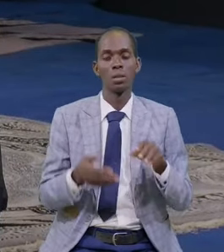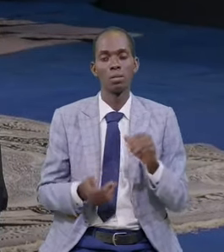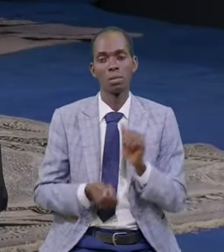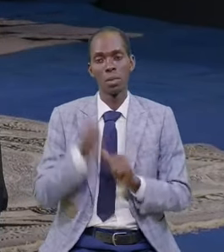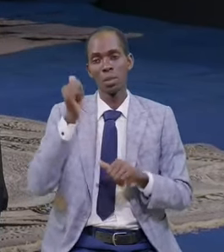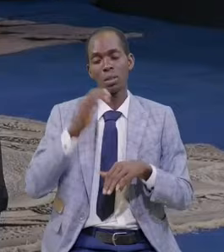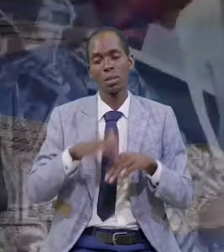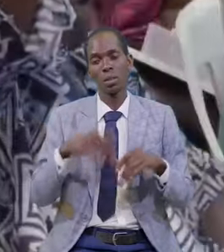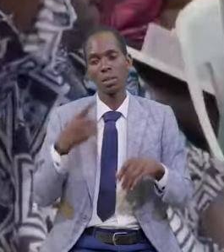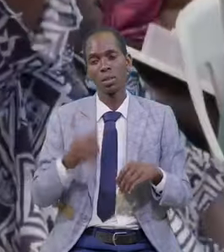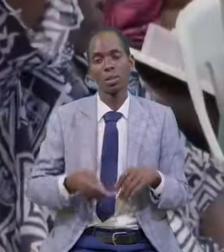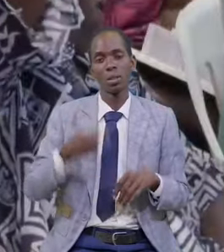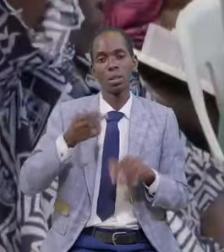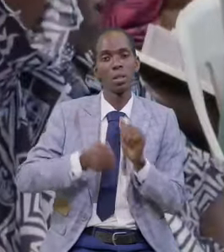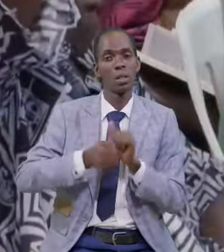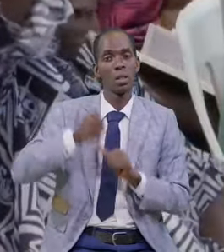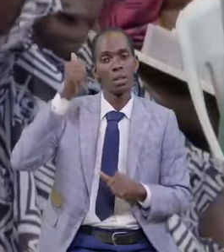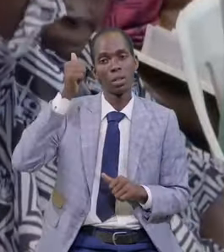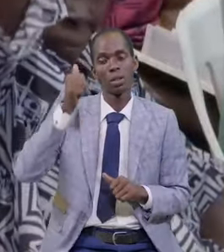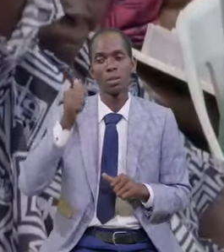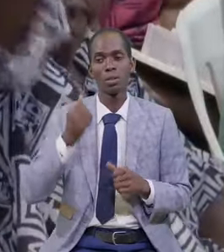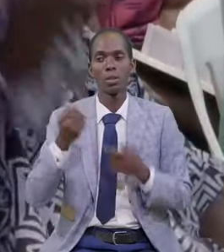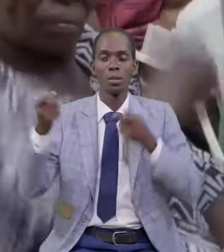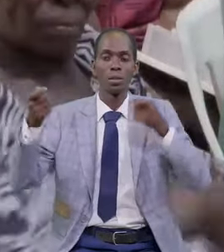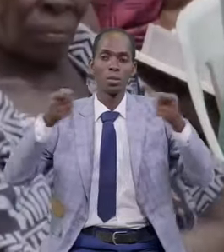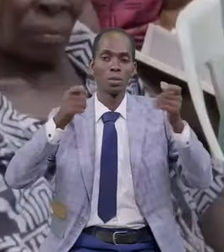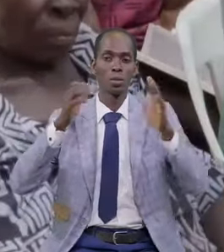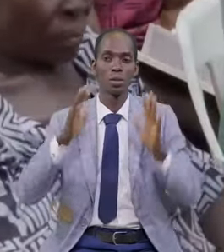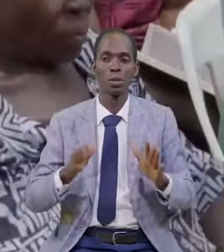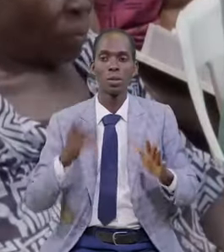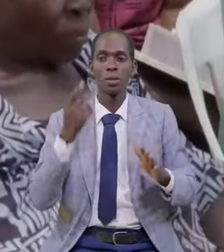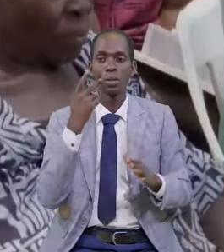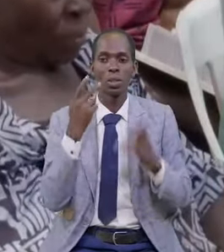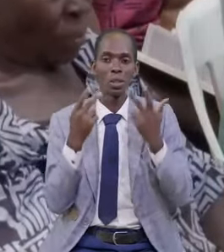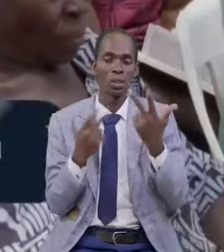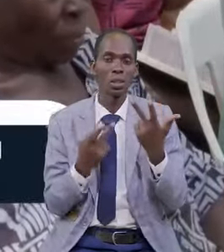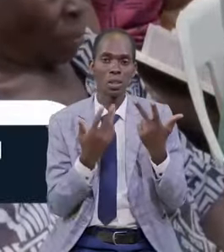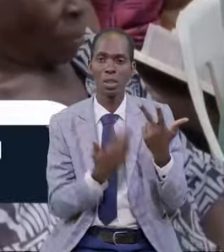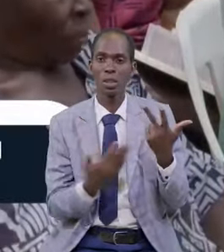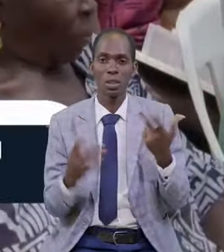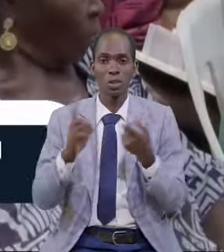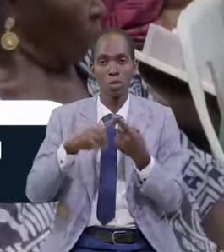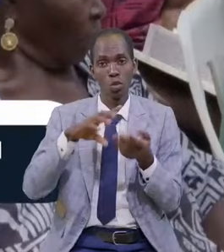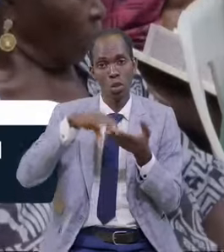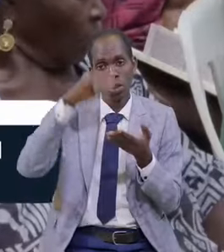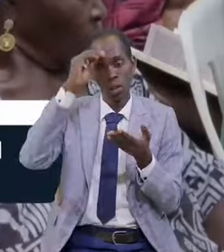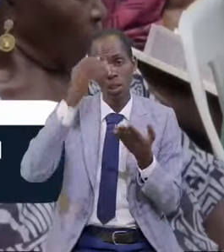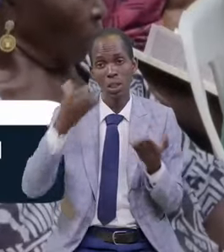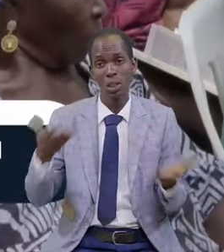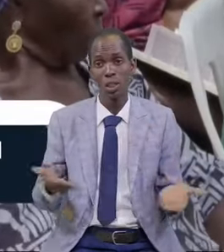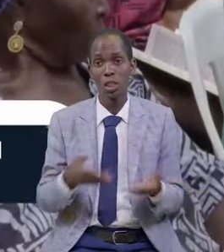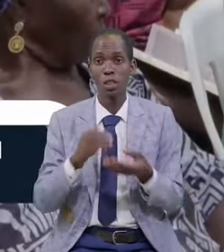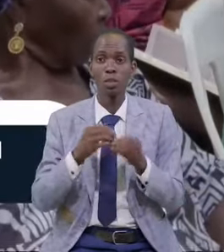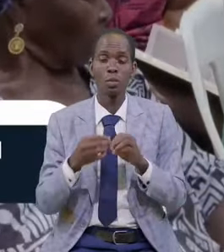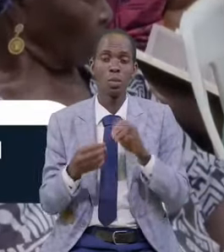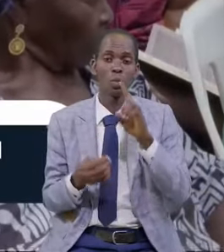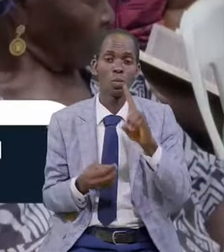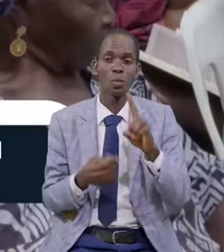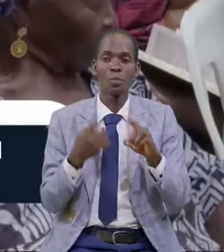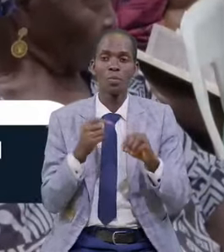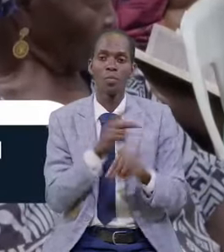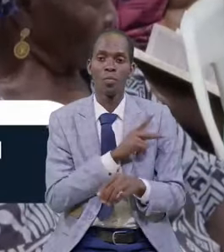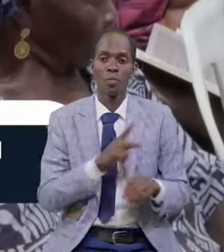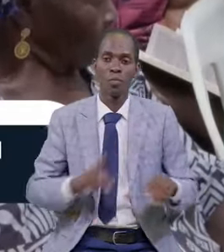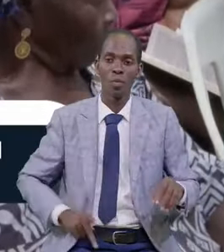at three things here number one the king said and seated as